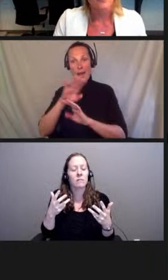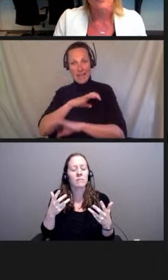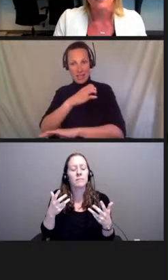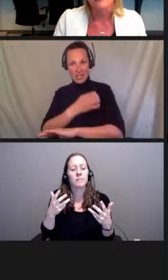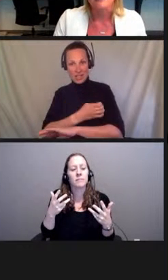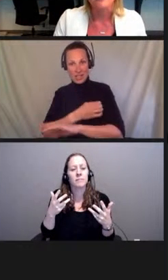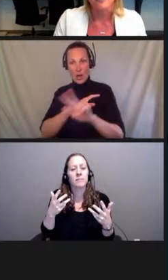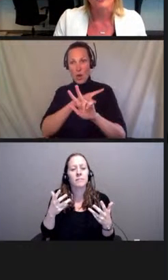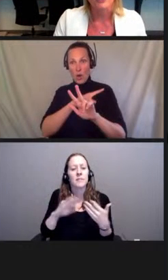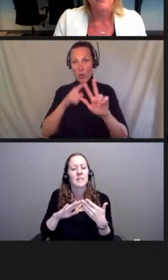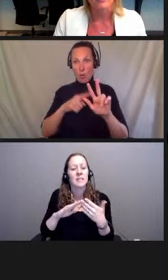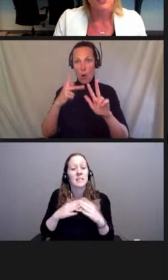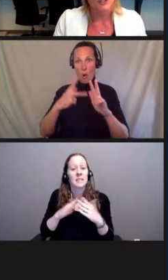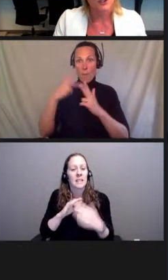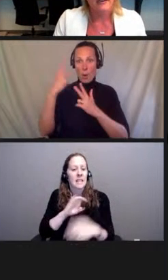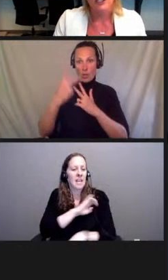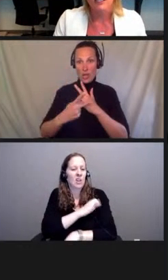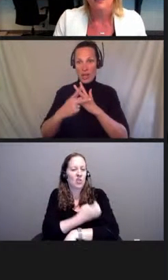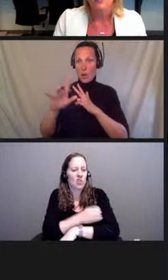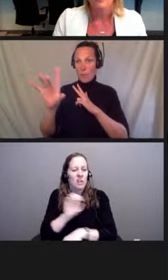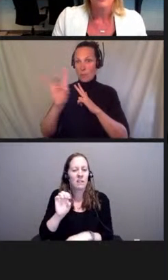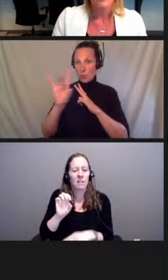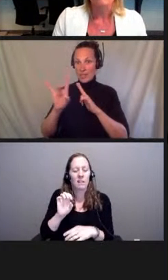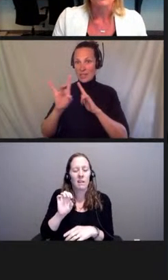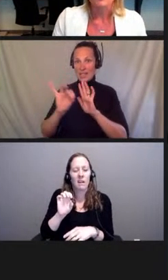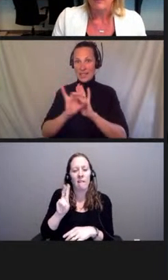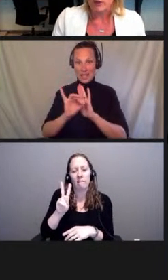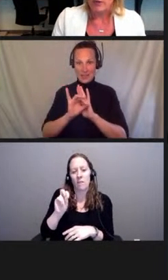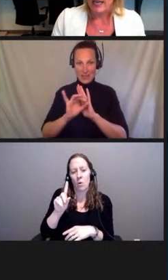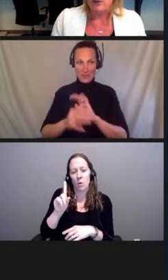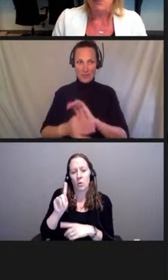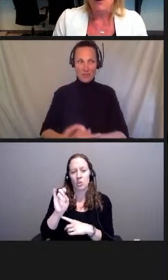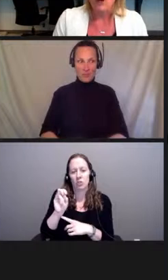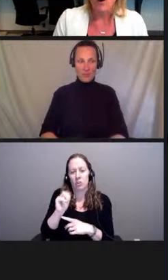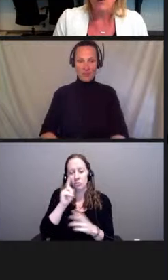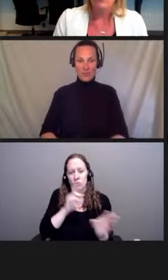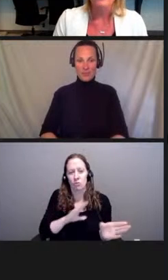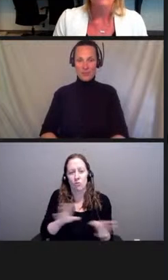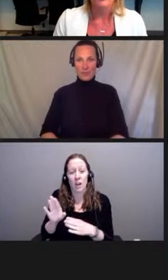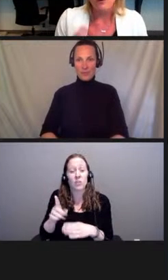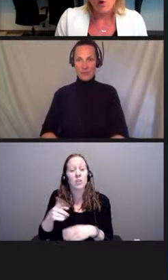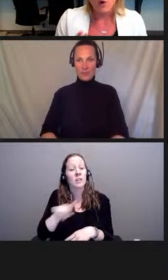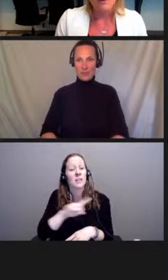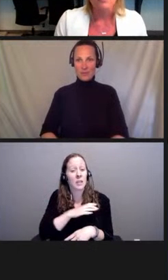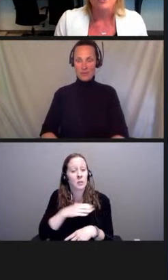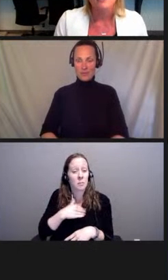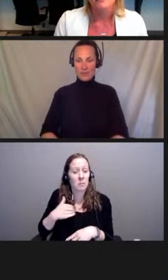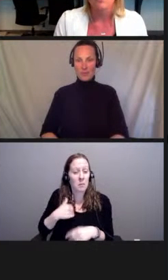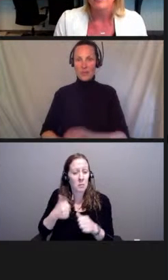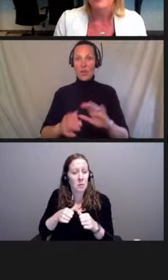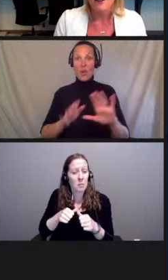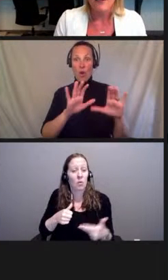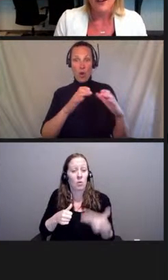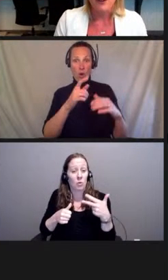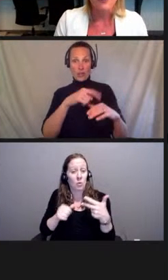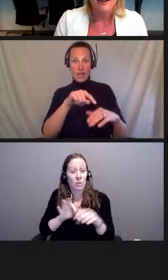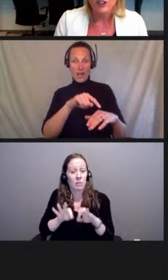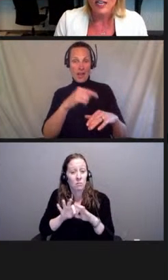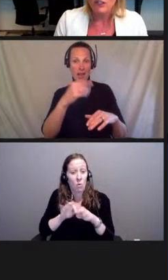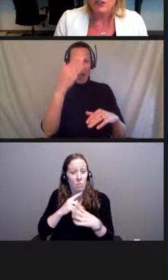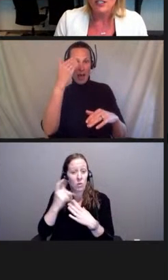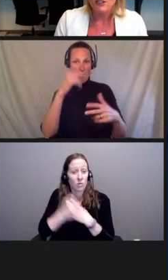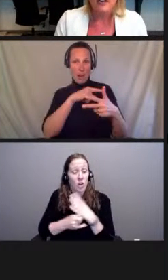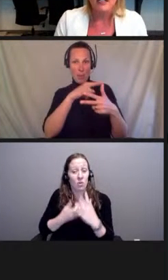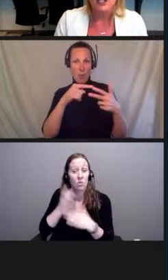identified through the city's energy evolution strategy. So as members of council may recall, there were 3 core projects that were identified through the